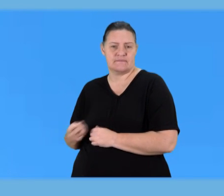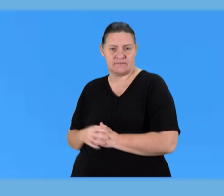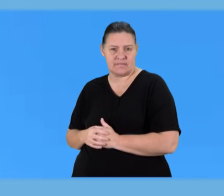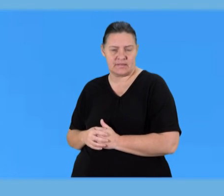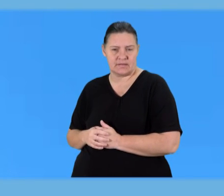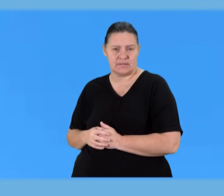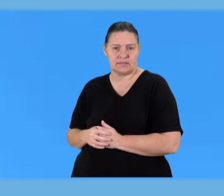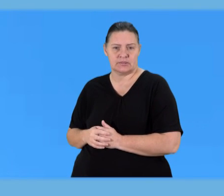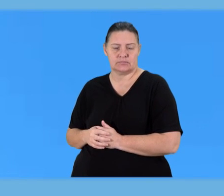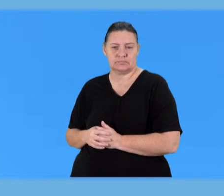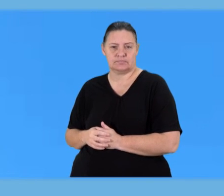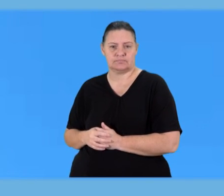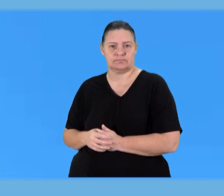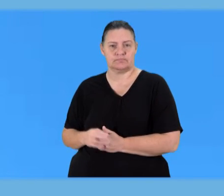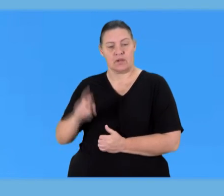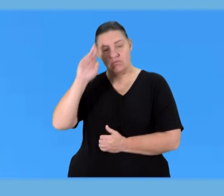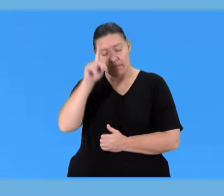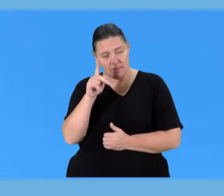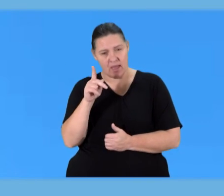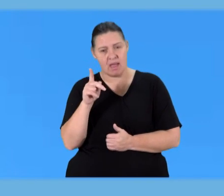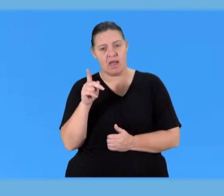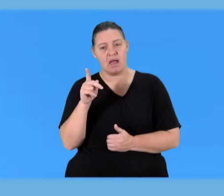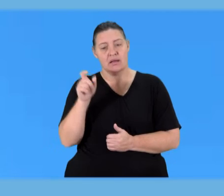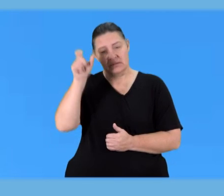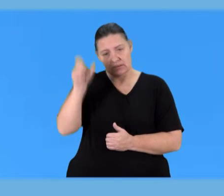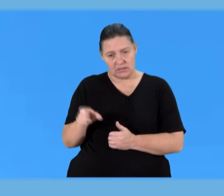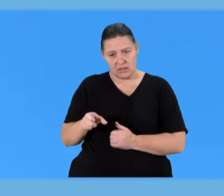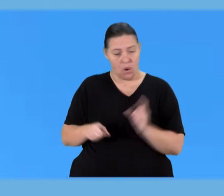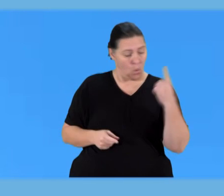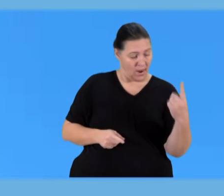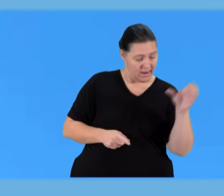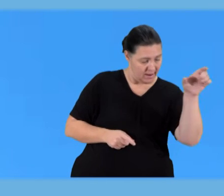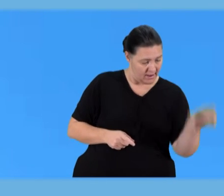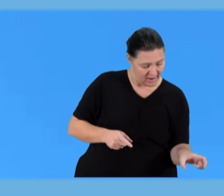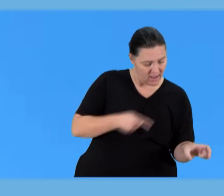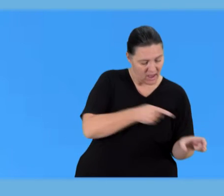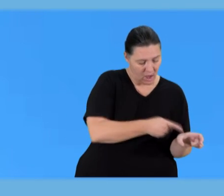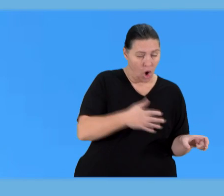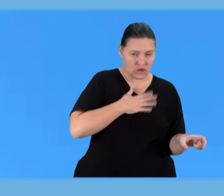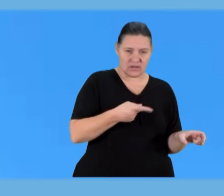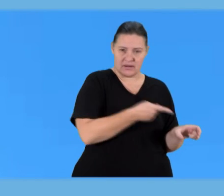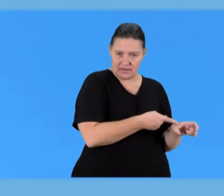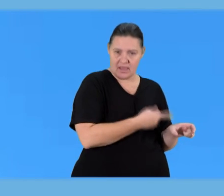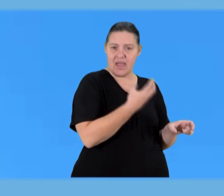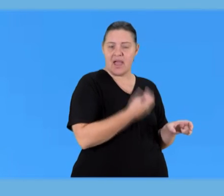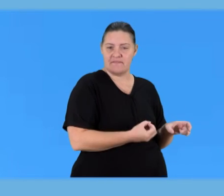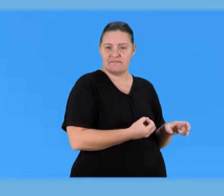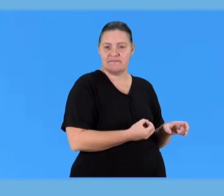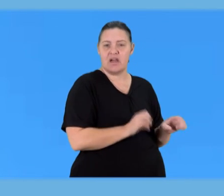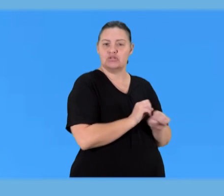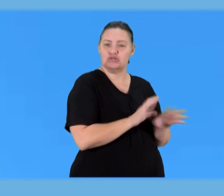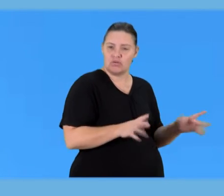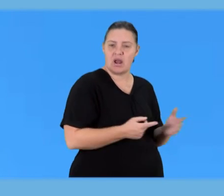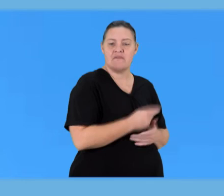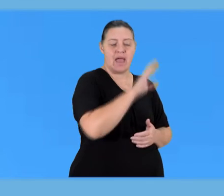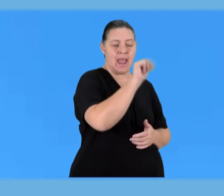here. Now remember, when elements in group 1 react with oxygen, they will have the particular